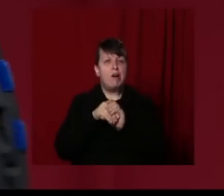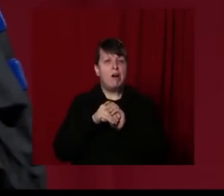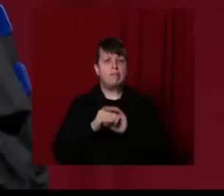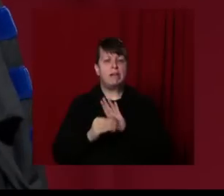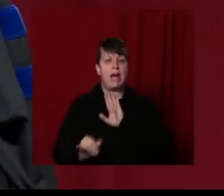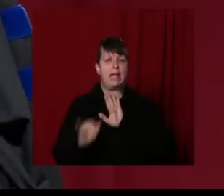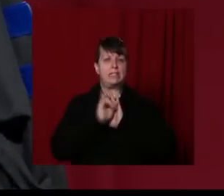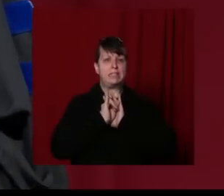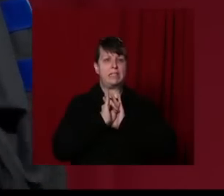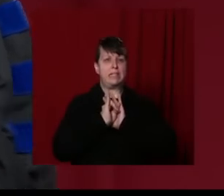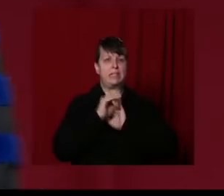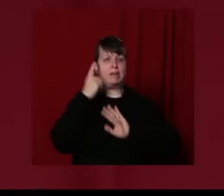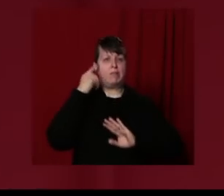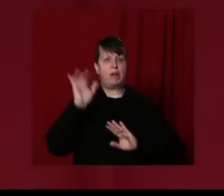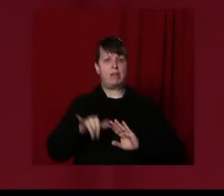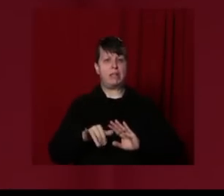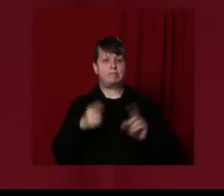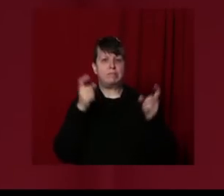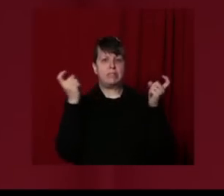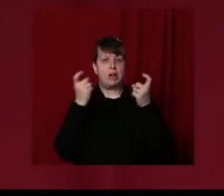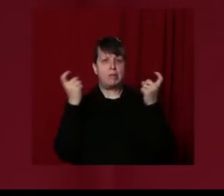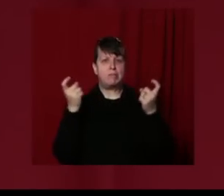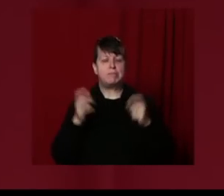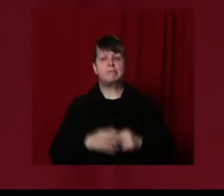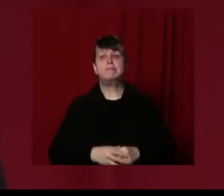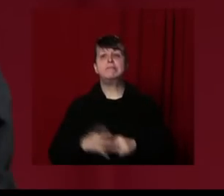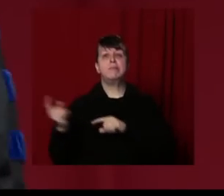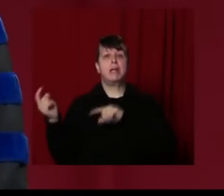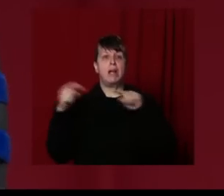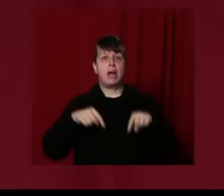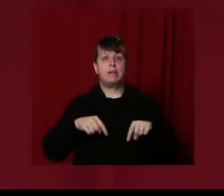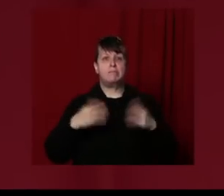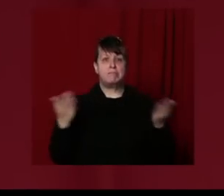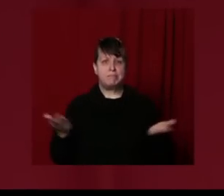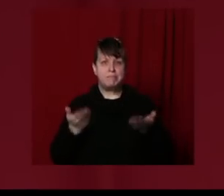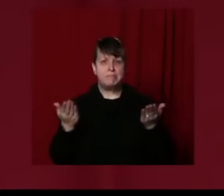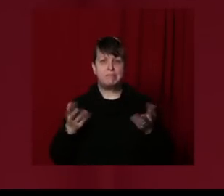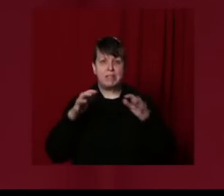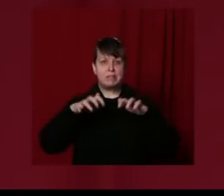the occasion. We come to a place like this arena. We have